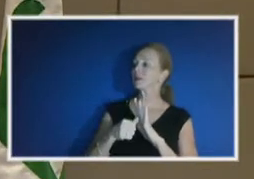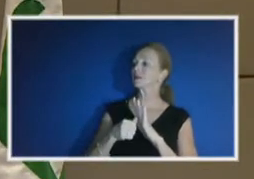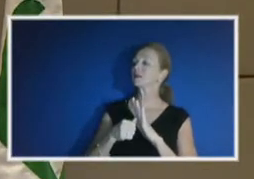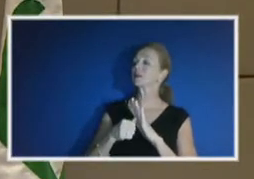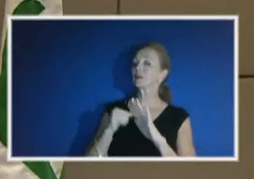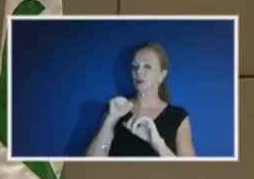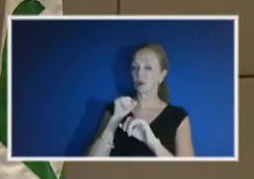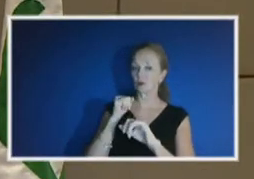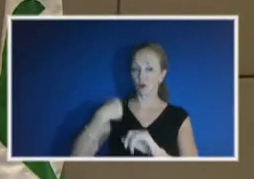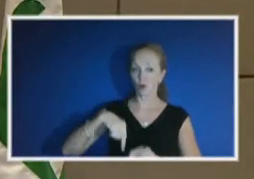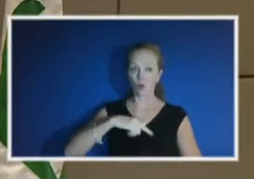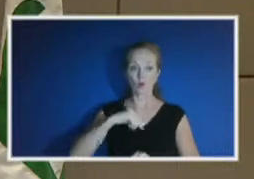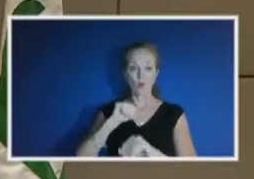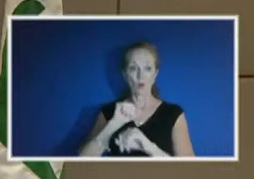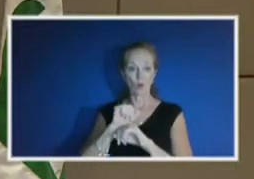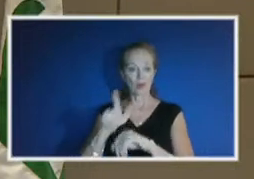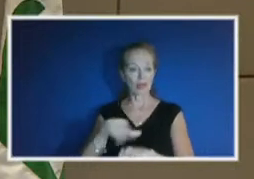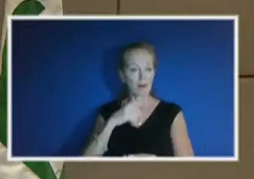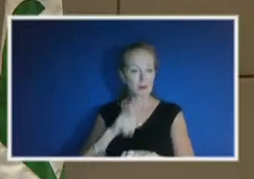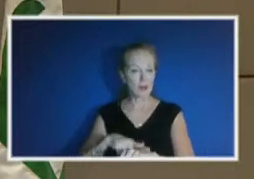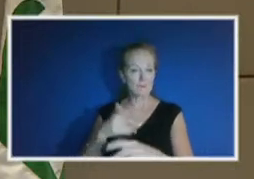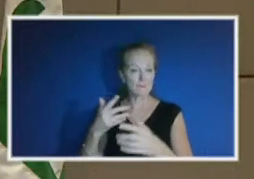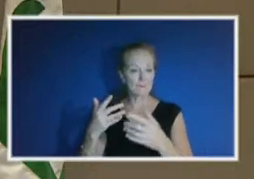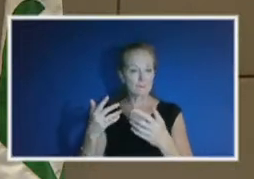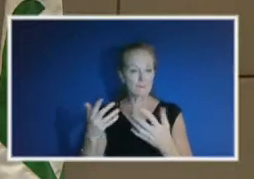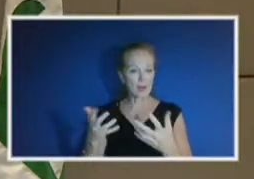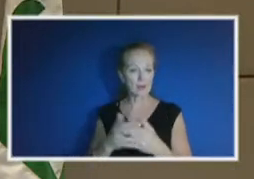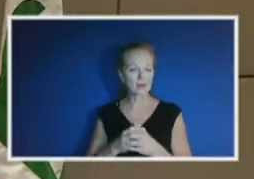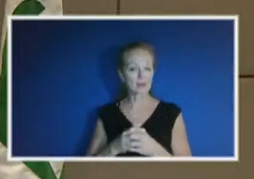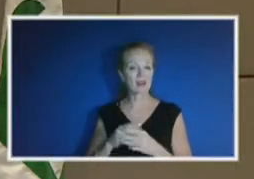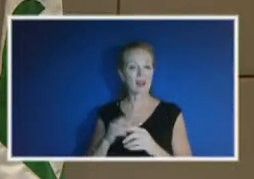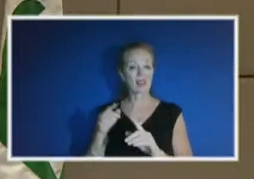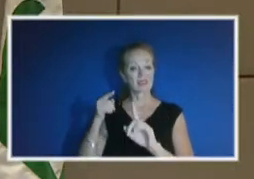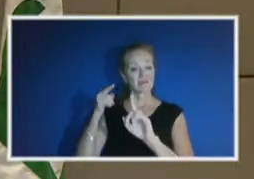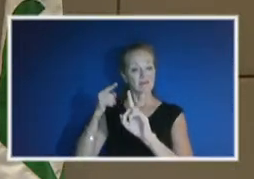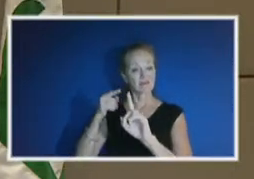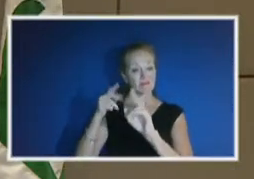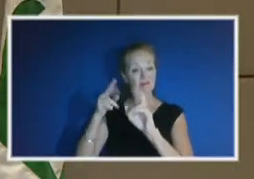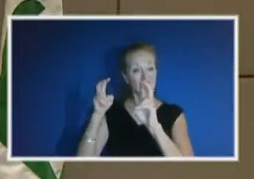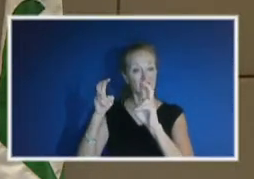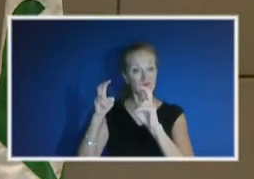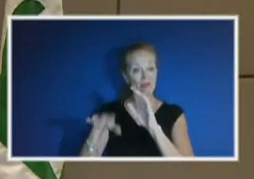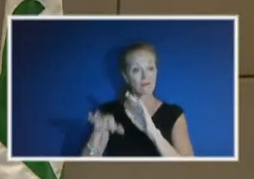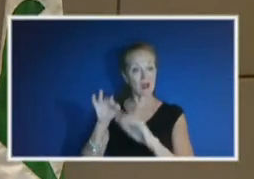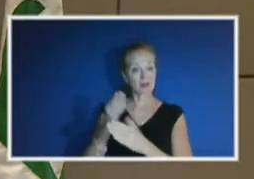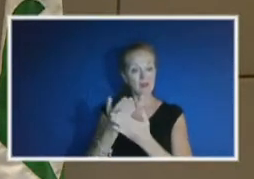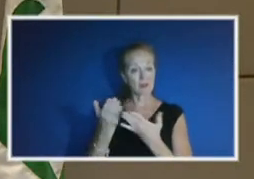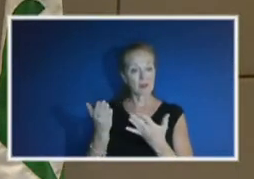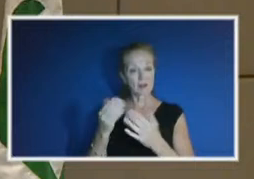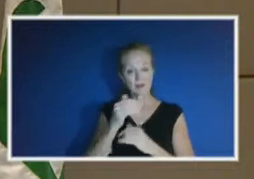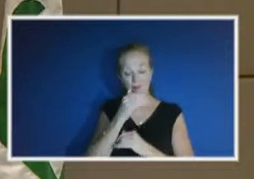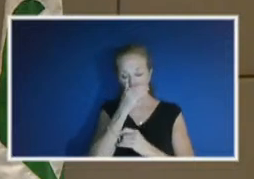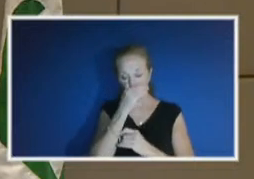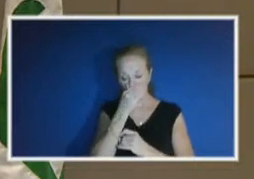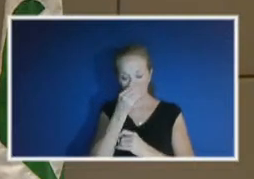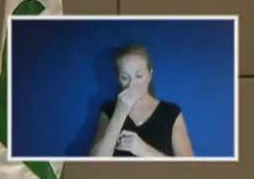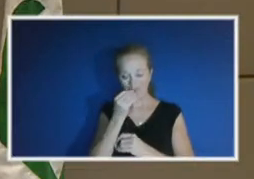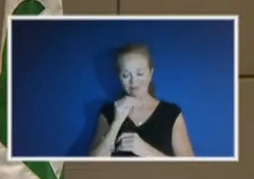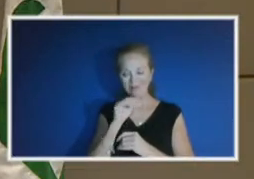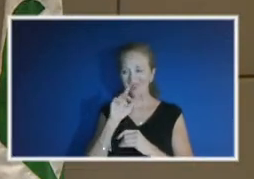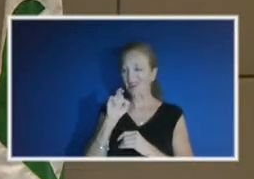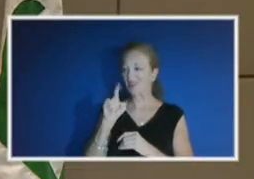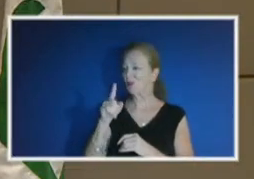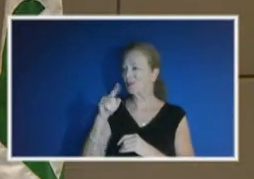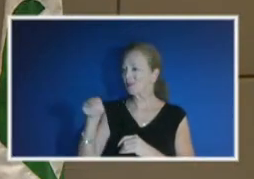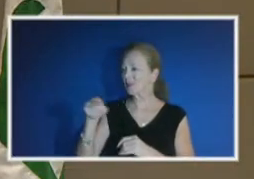working for a long time on this issue of finding something. And I question whether the members of this